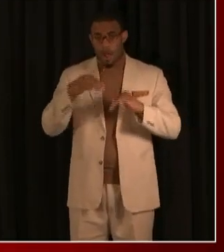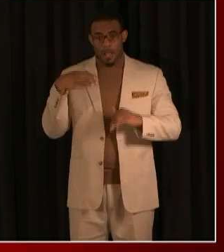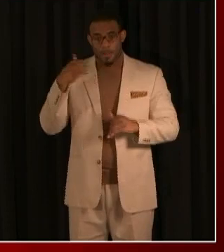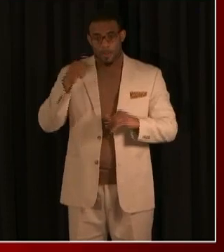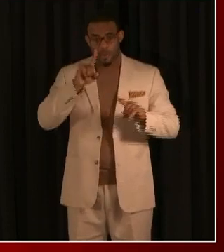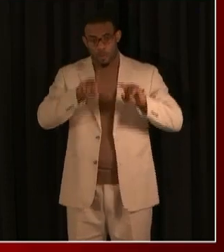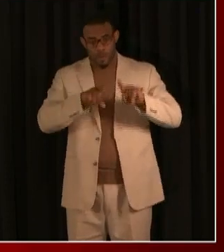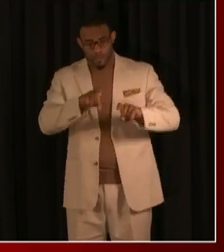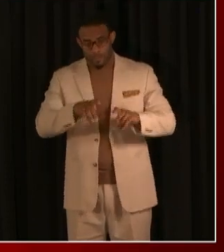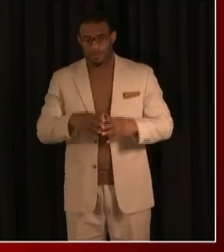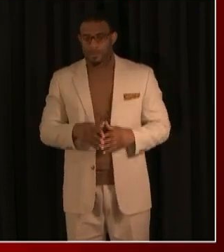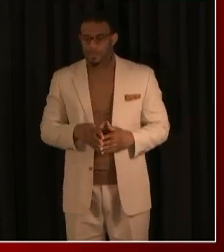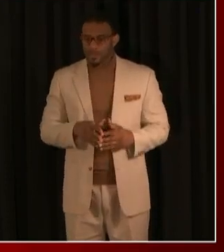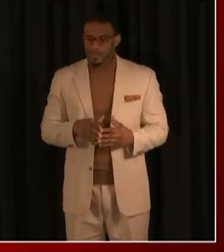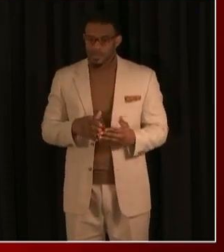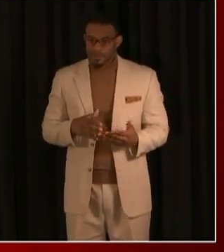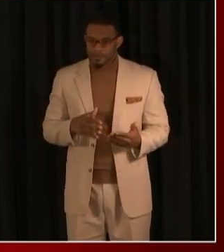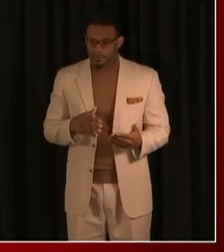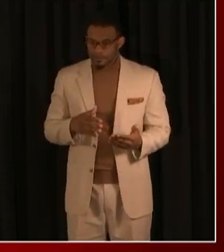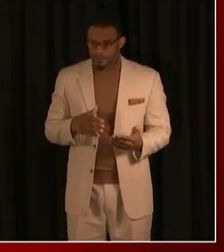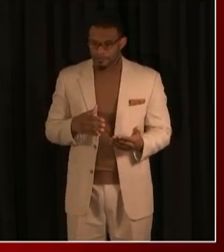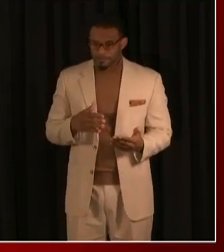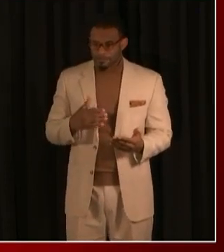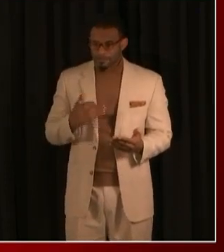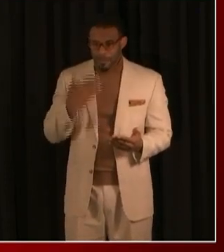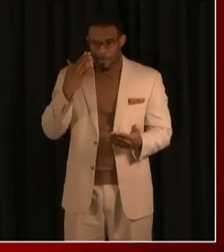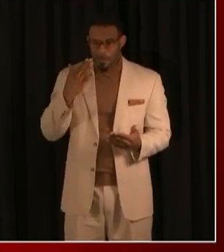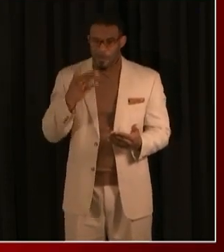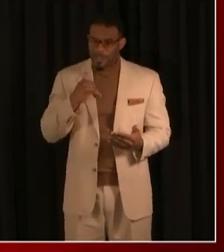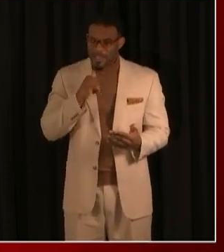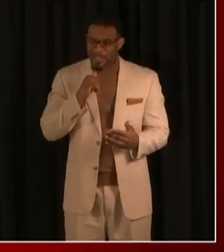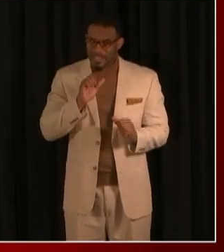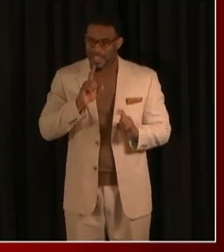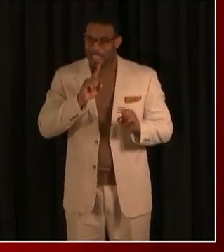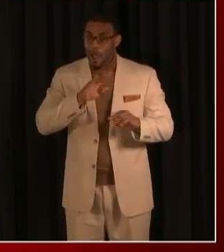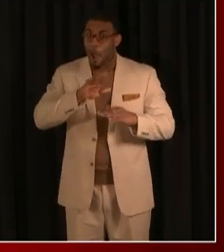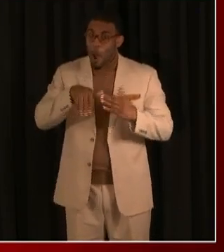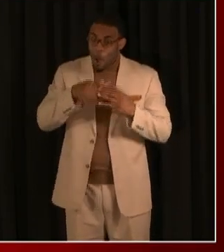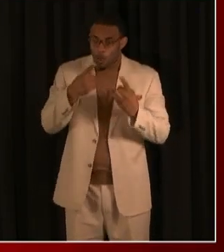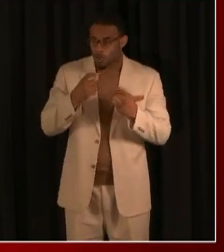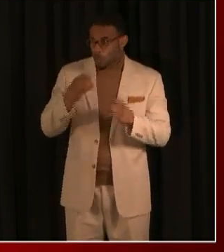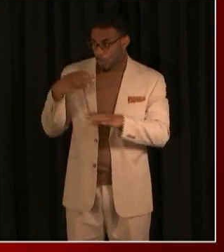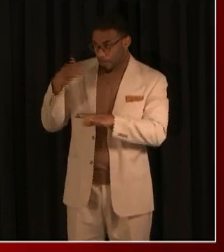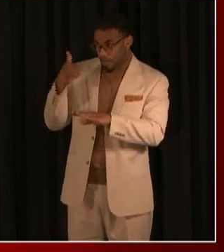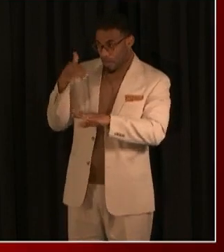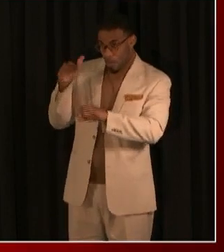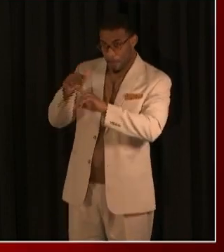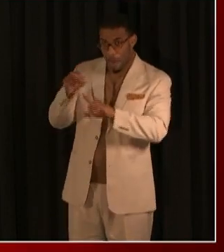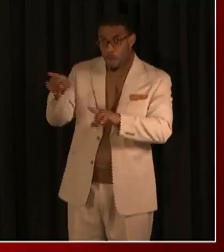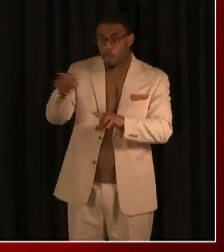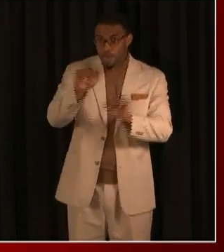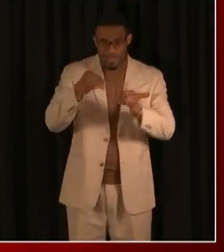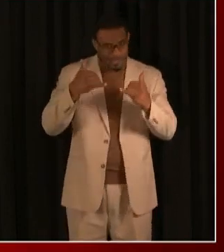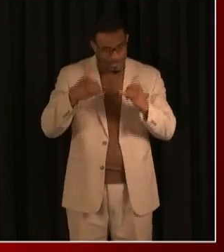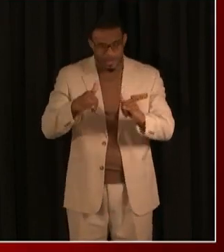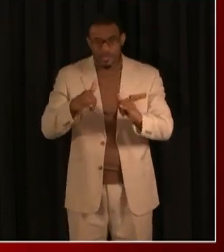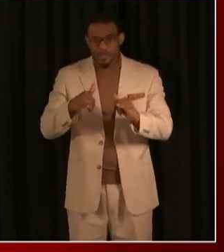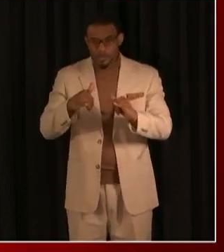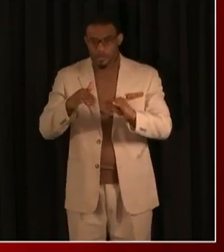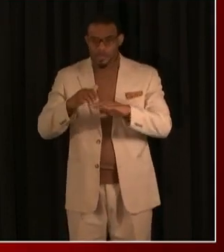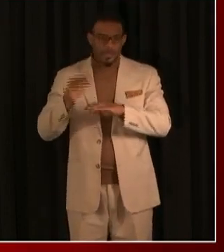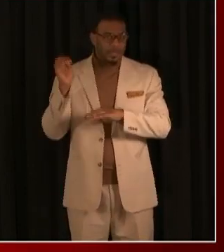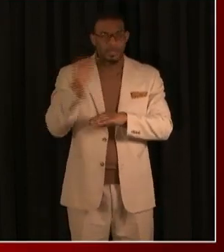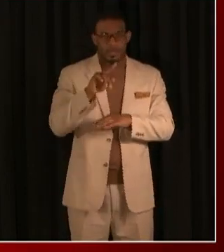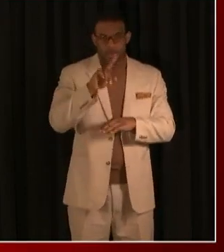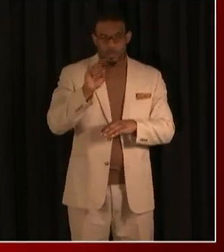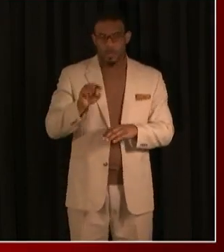of our commissioners' questions. I know to get to all of the questions, so commissioners, I do want to remind you that you can